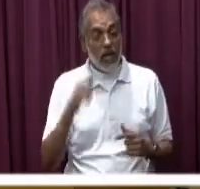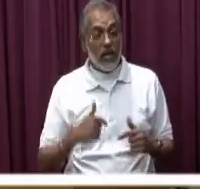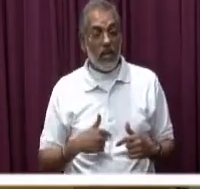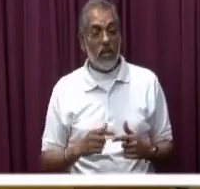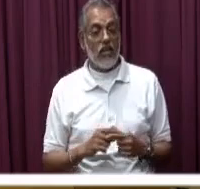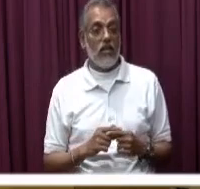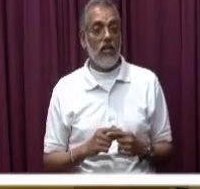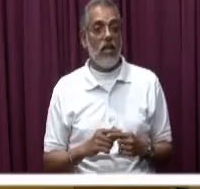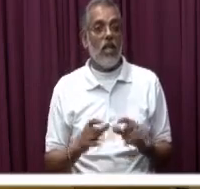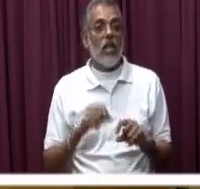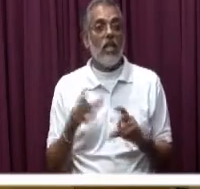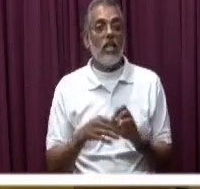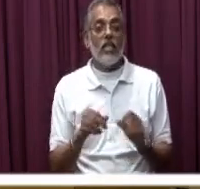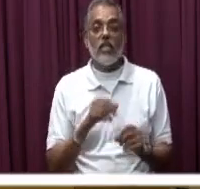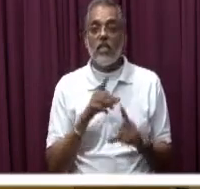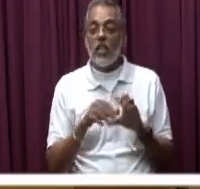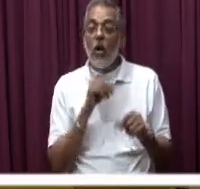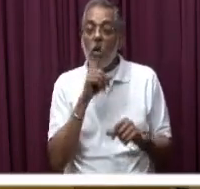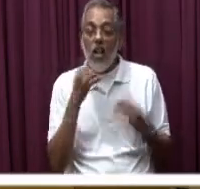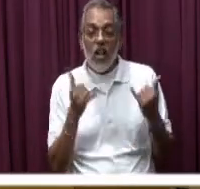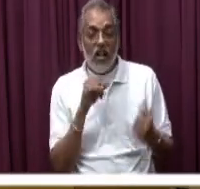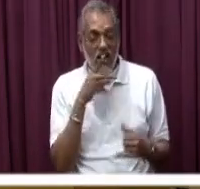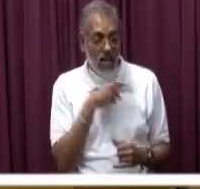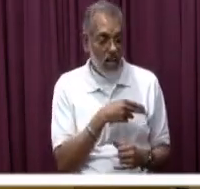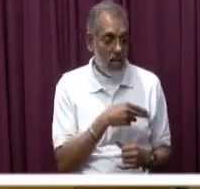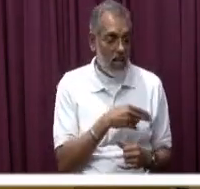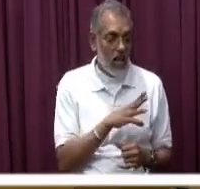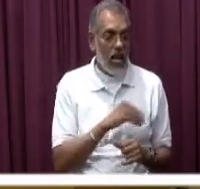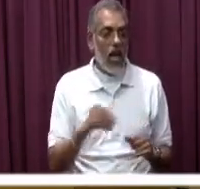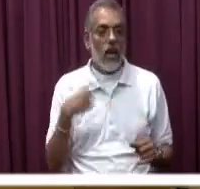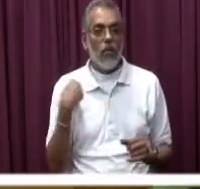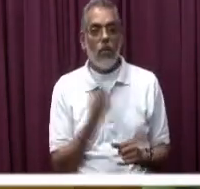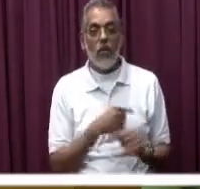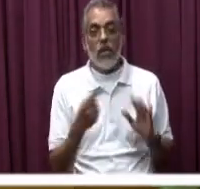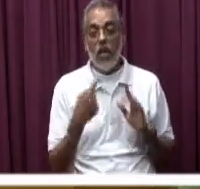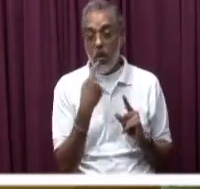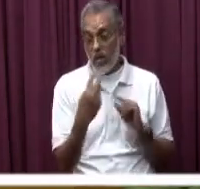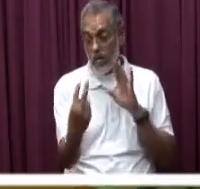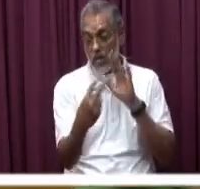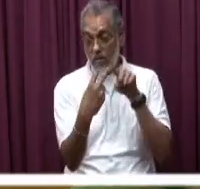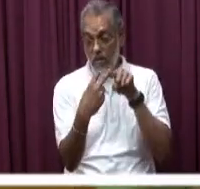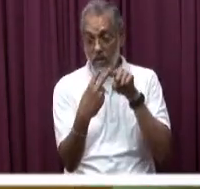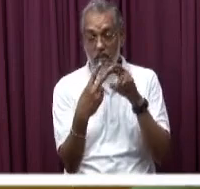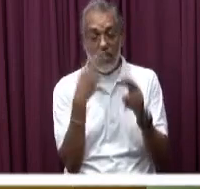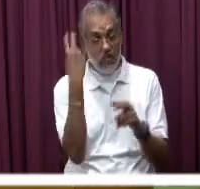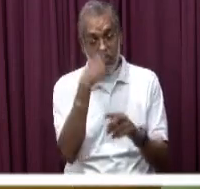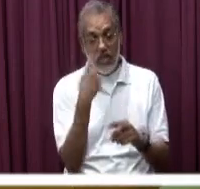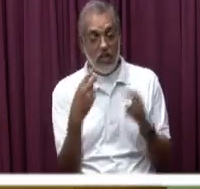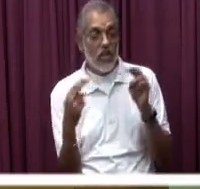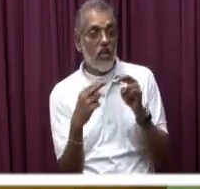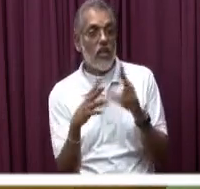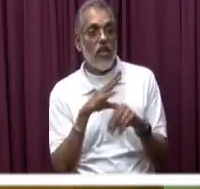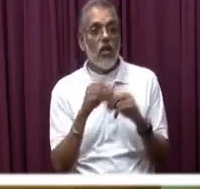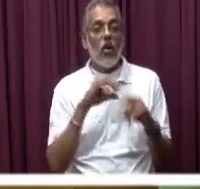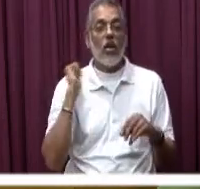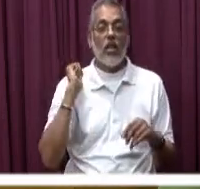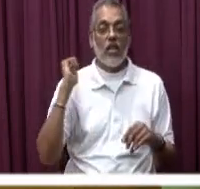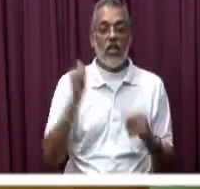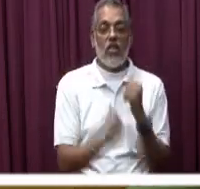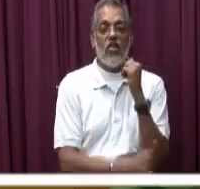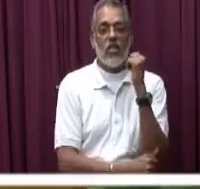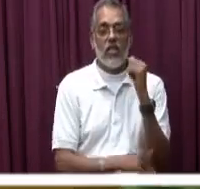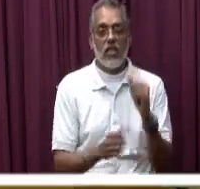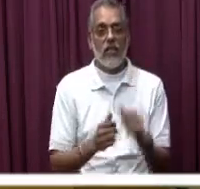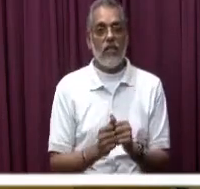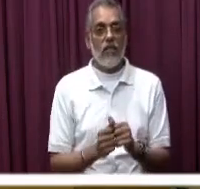and a lie because it is now in the face of the ultimate and the full authority that exists. And